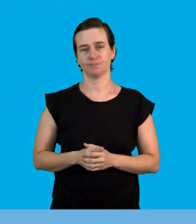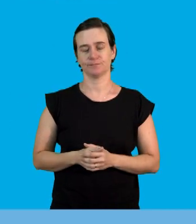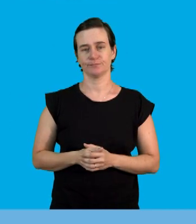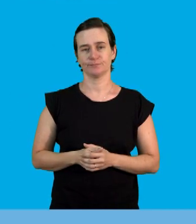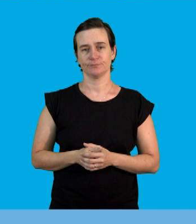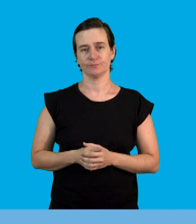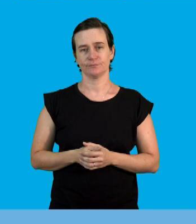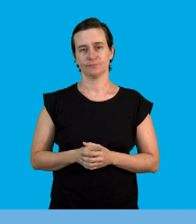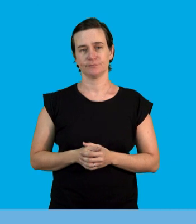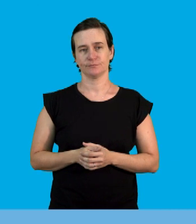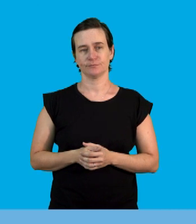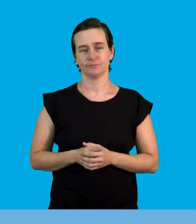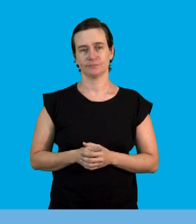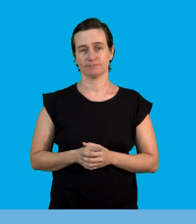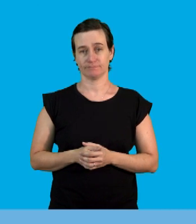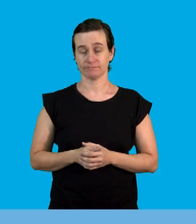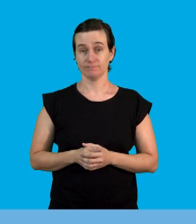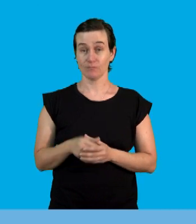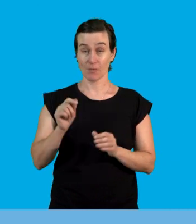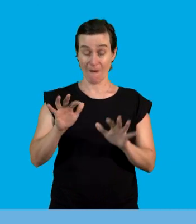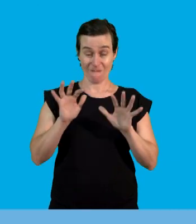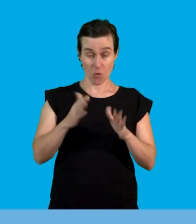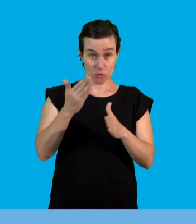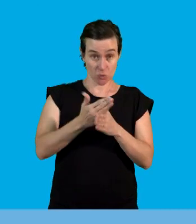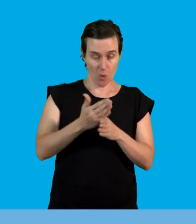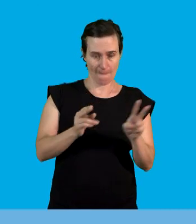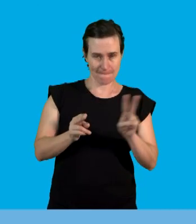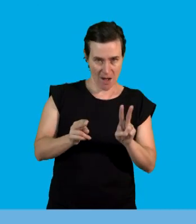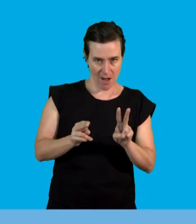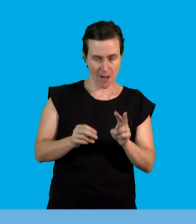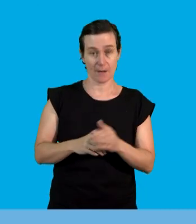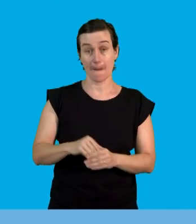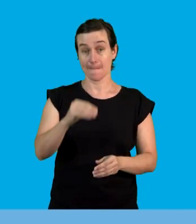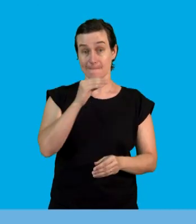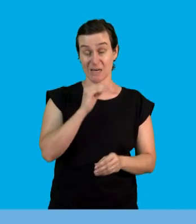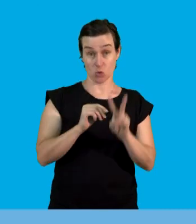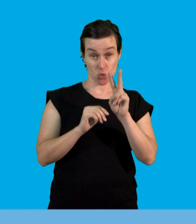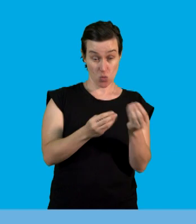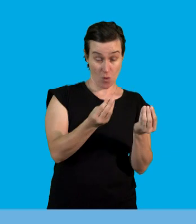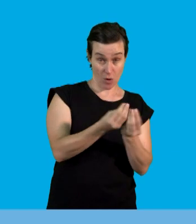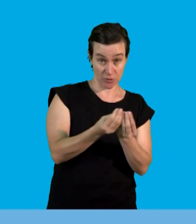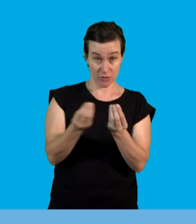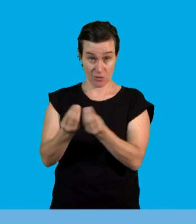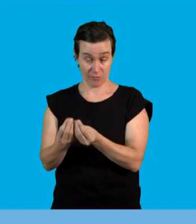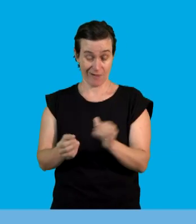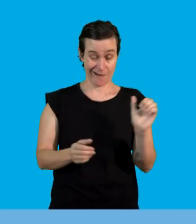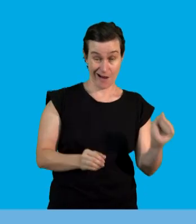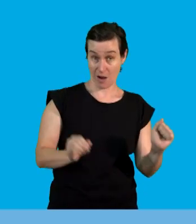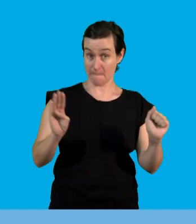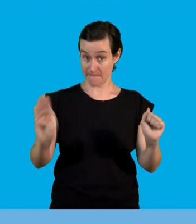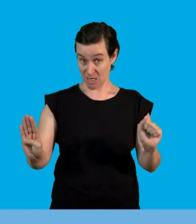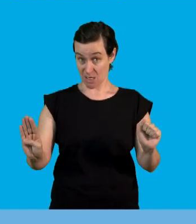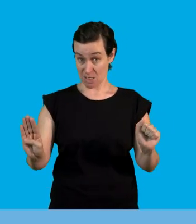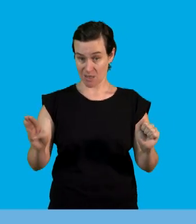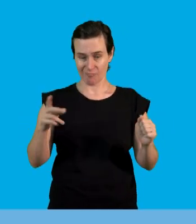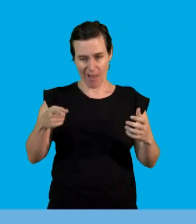So we are saying that forces are always working in pairs. So when two objects, that is now object A and